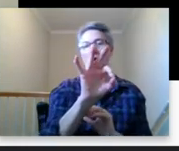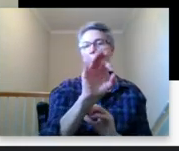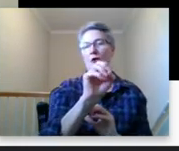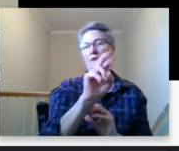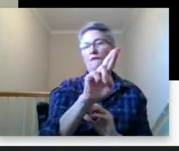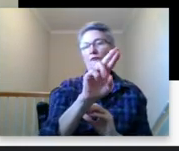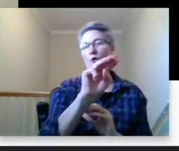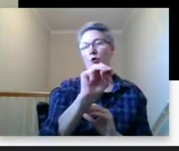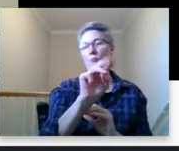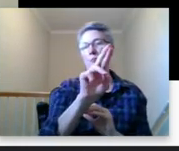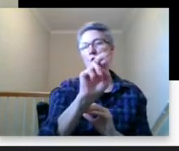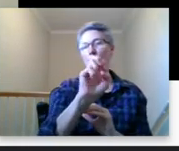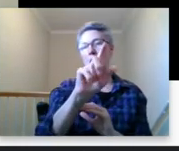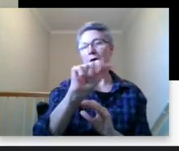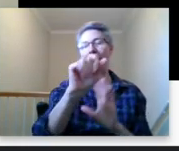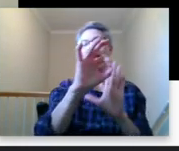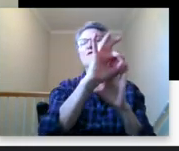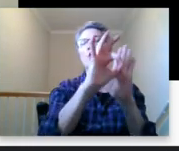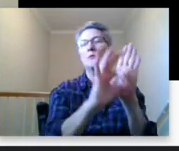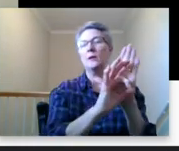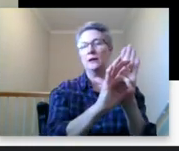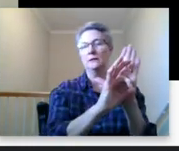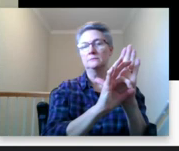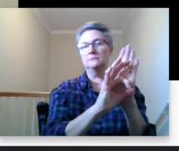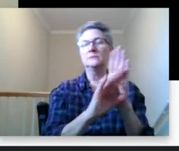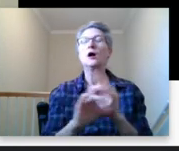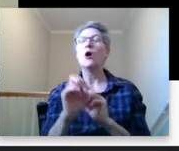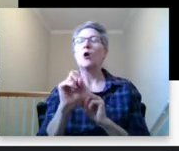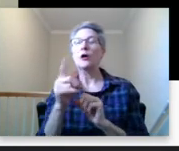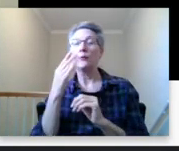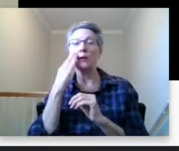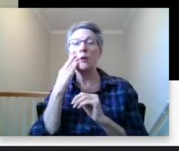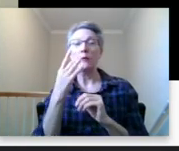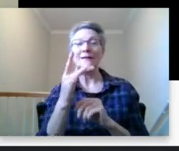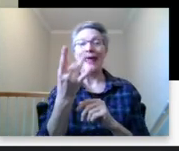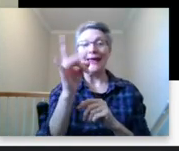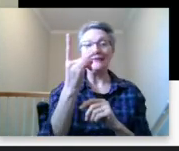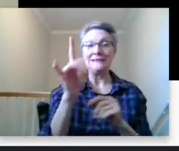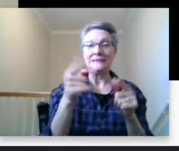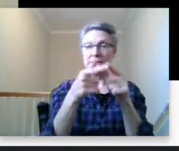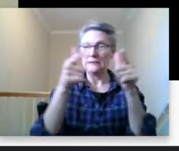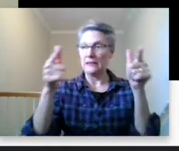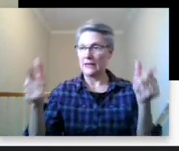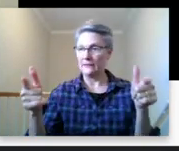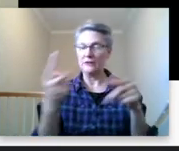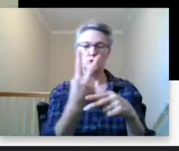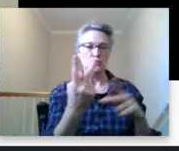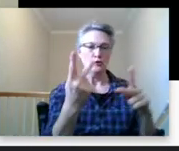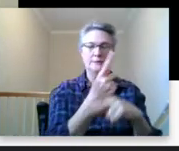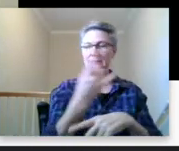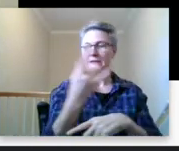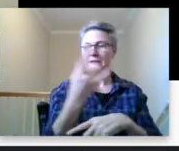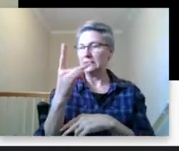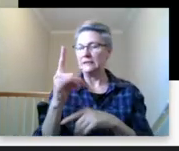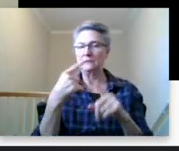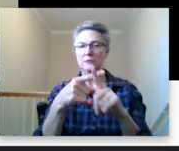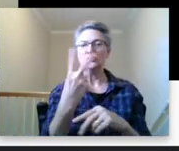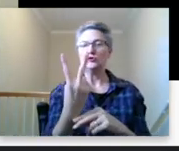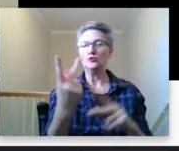we know our length is 18, so 2 times 18 plus 2 times